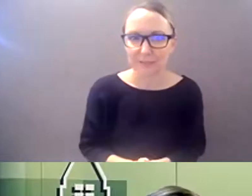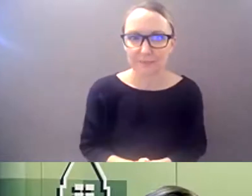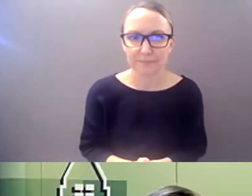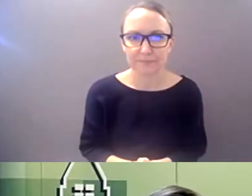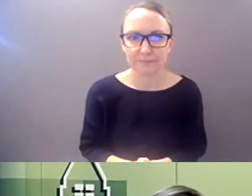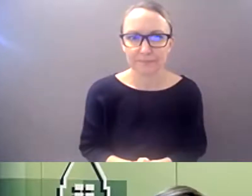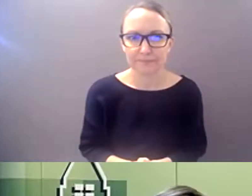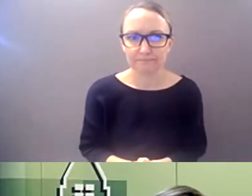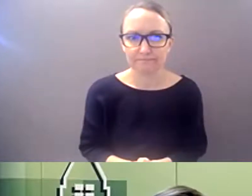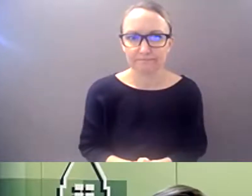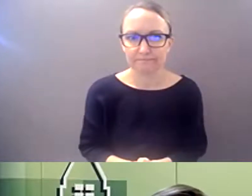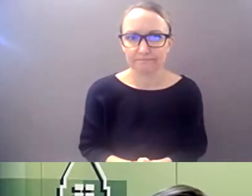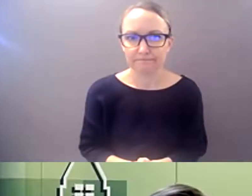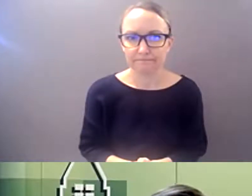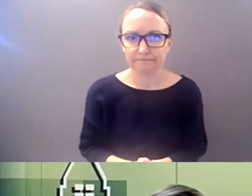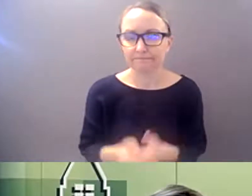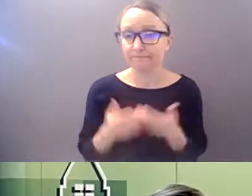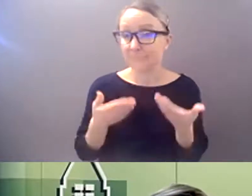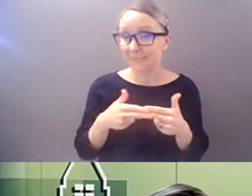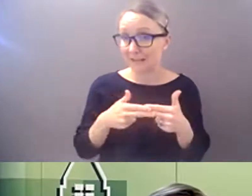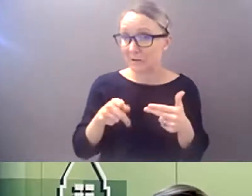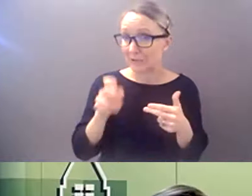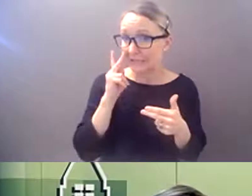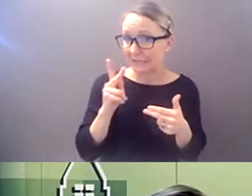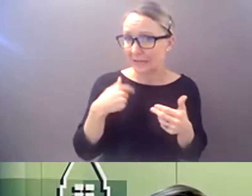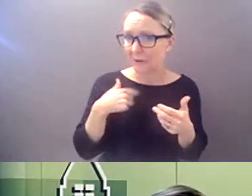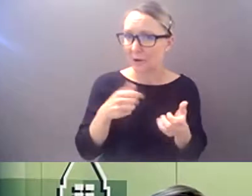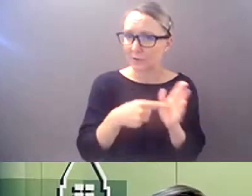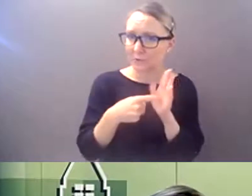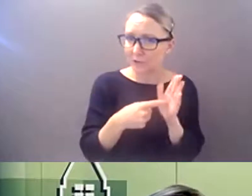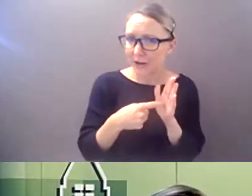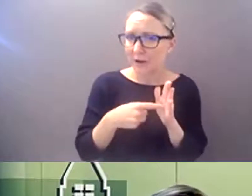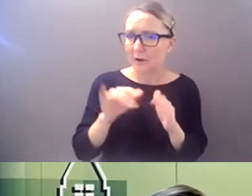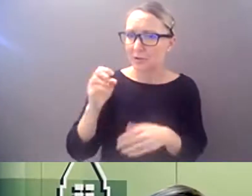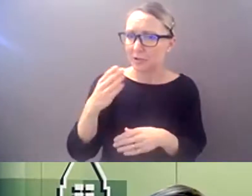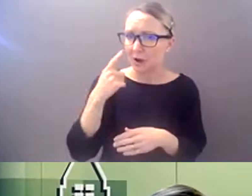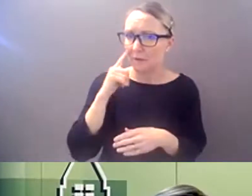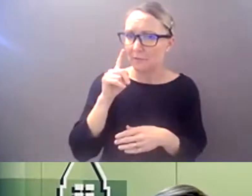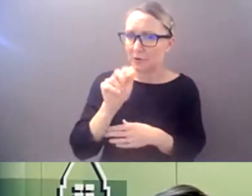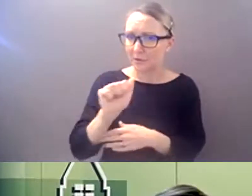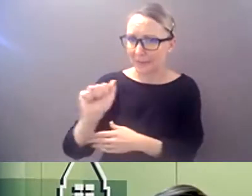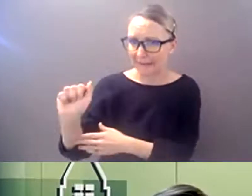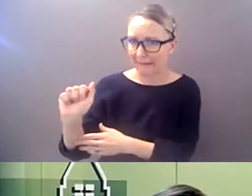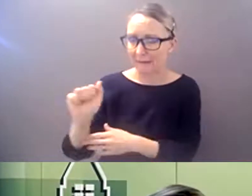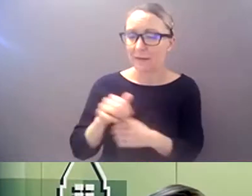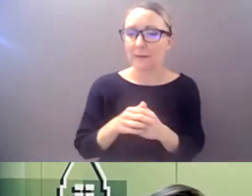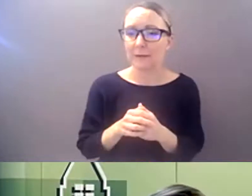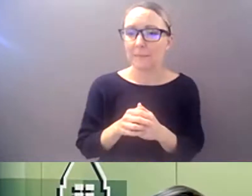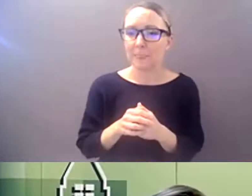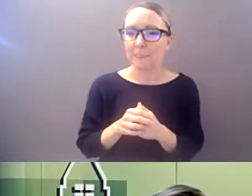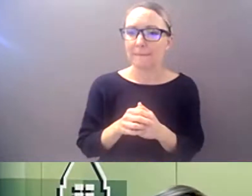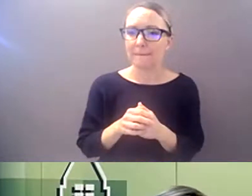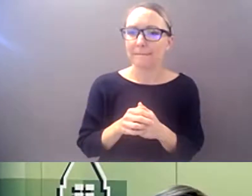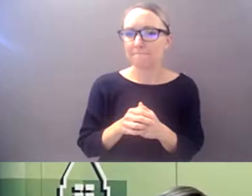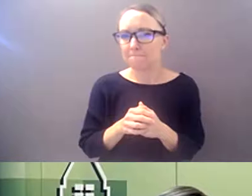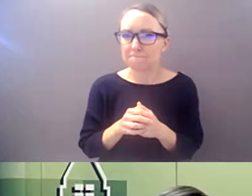As you can see, I wanted to share with you kind of what is the job of AAAs. Area agencies on aging really address